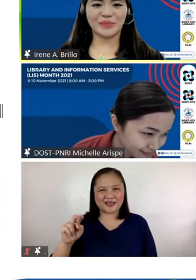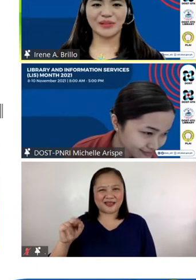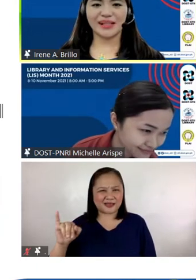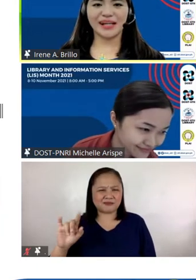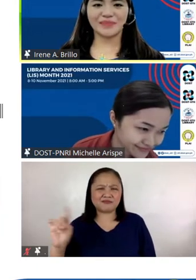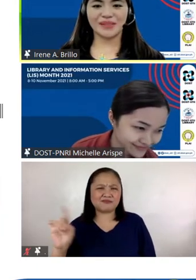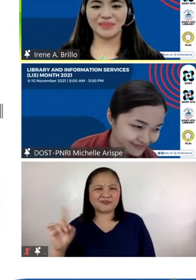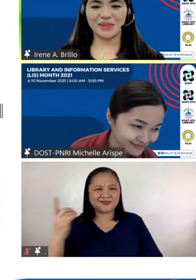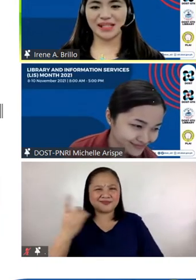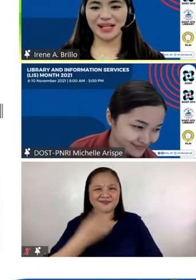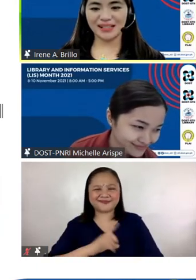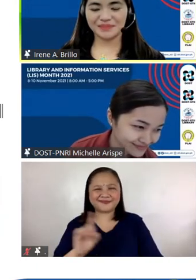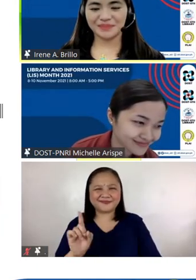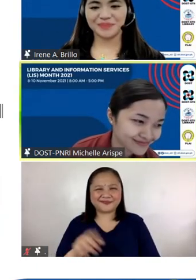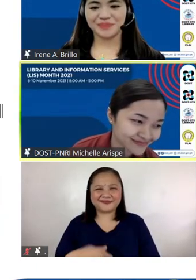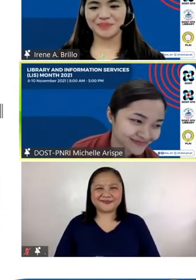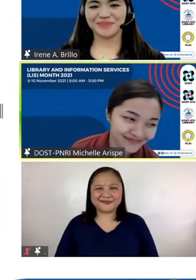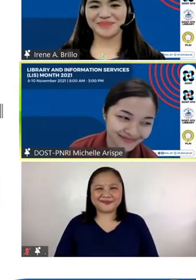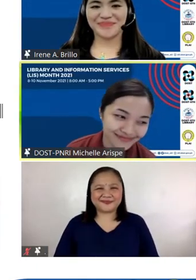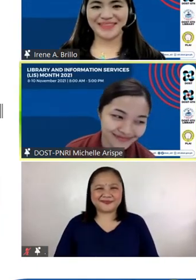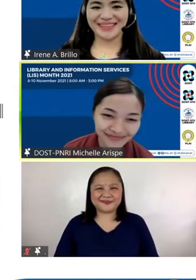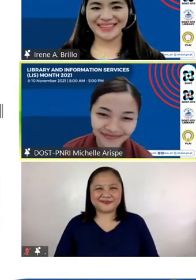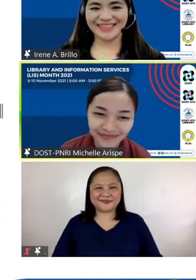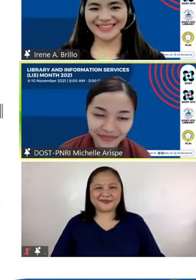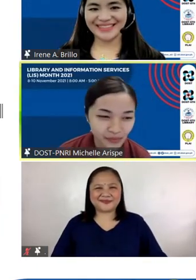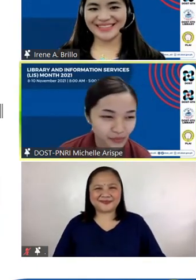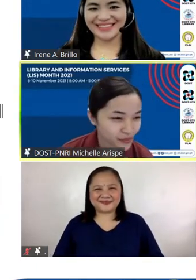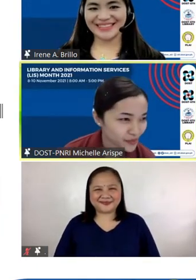araw nga po ulit, Ms. Michelle?